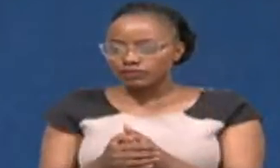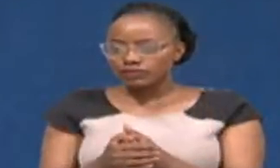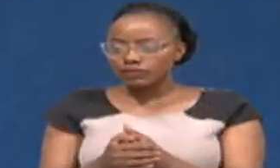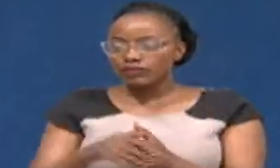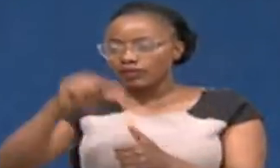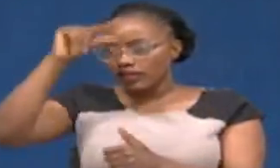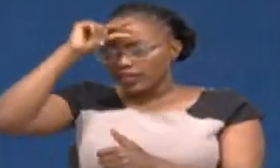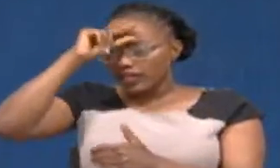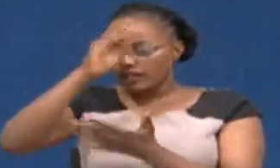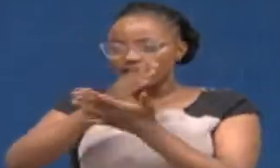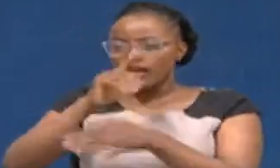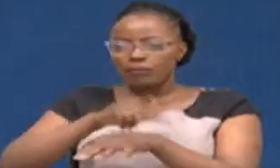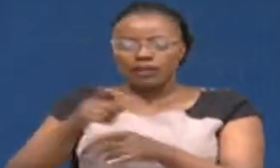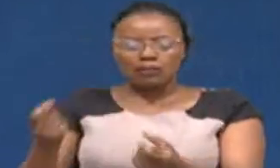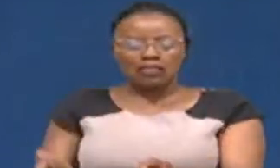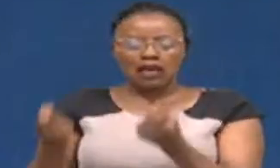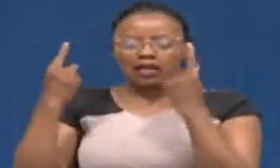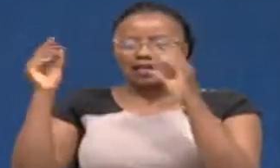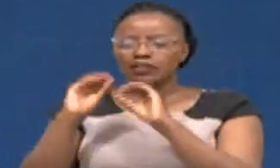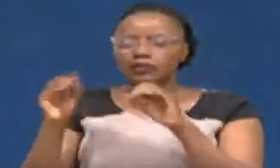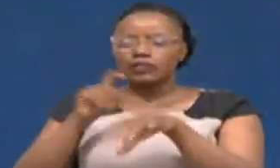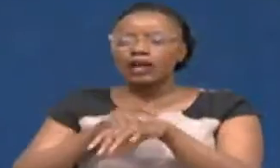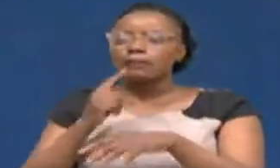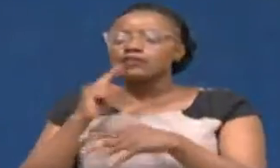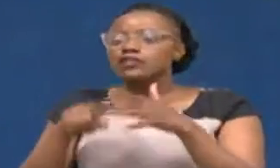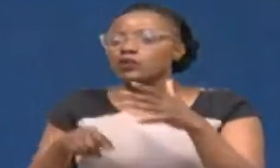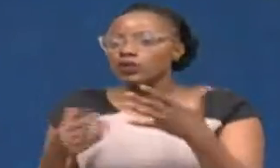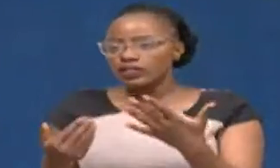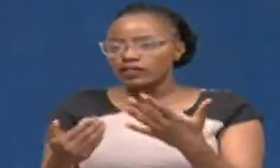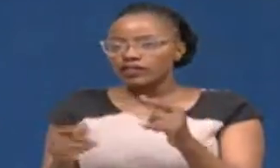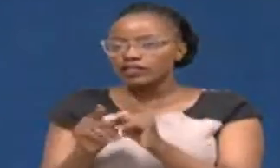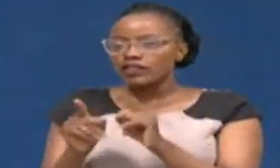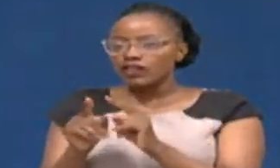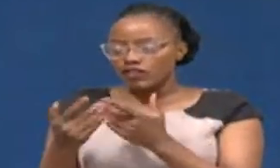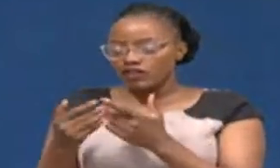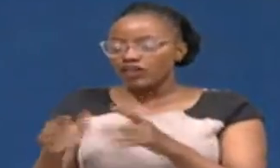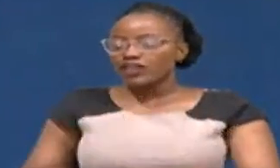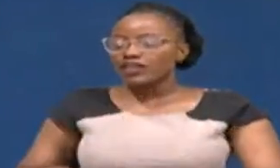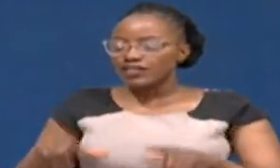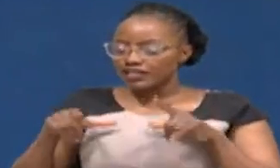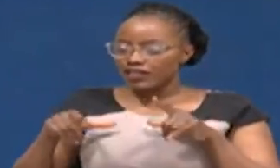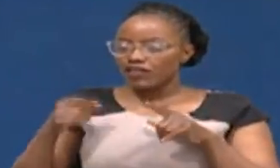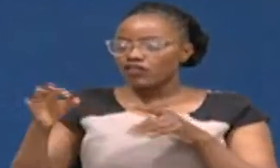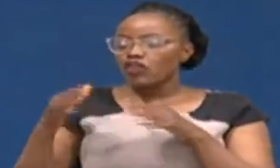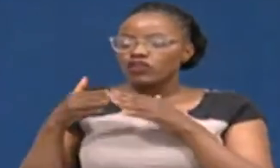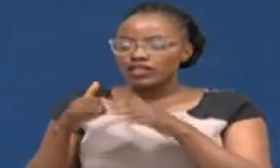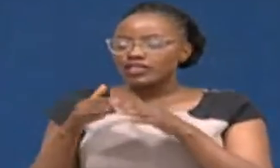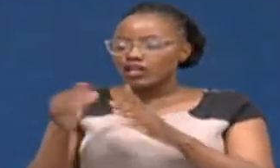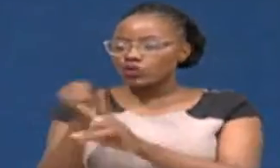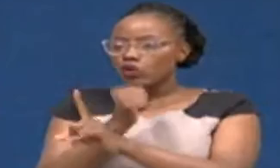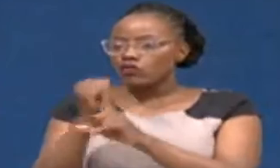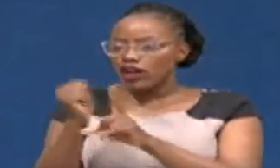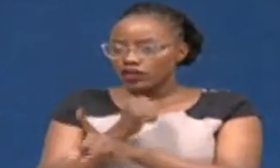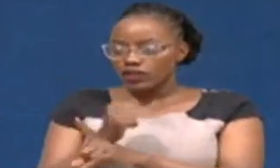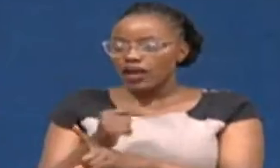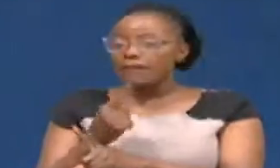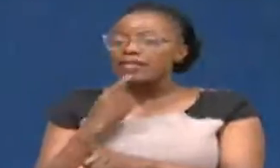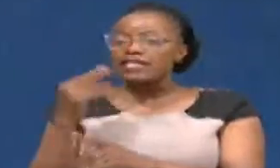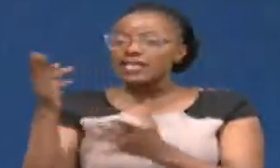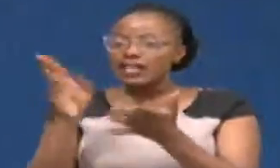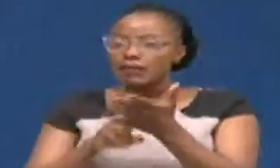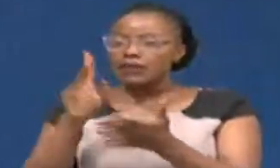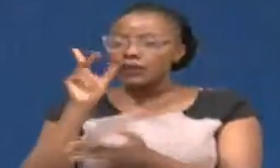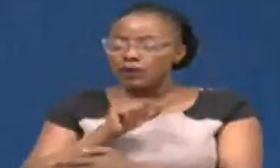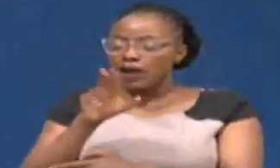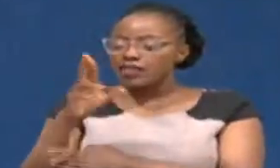The government sometimes don't understand when we say reparate survivors of sexual violence. I will say it, it